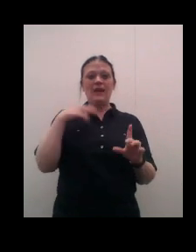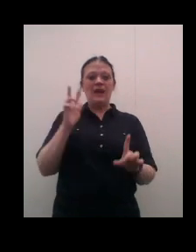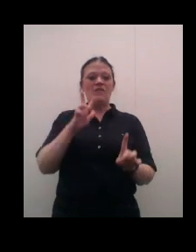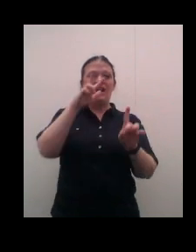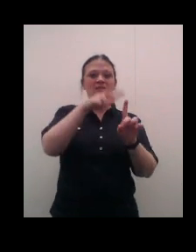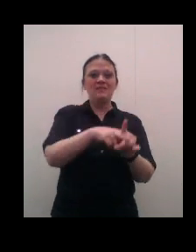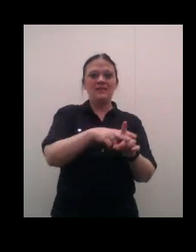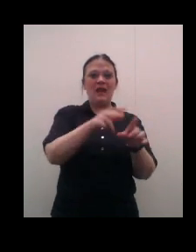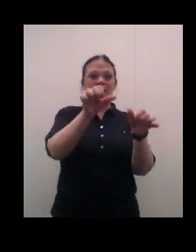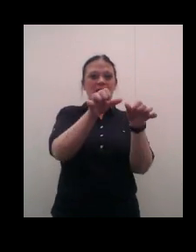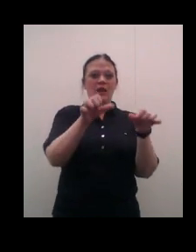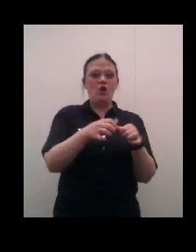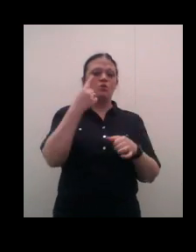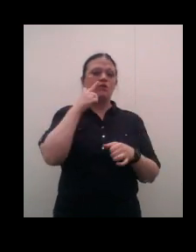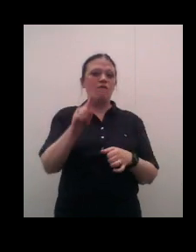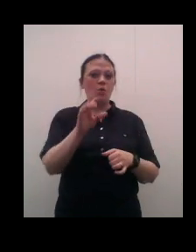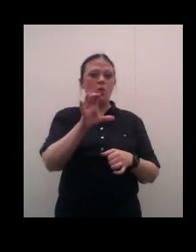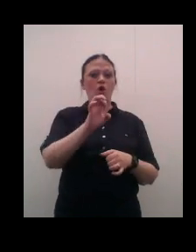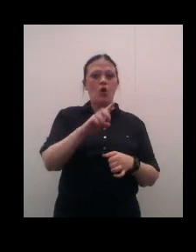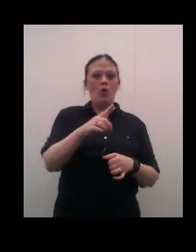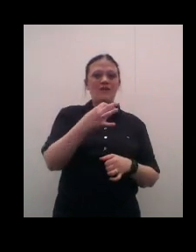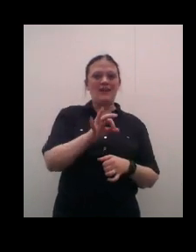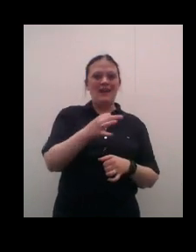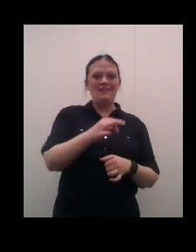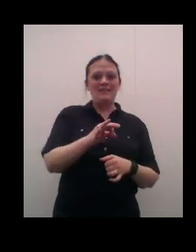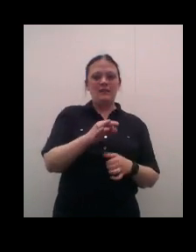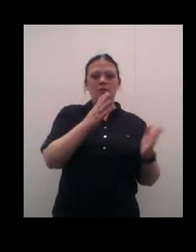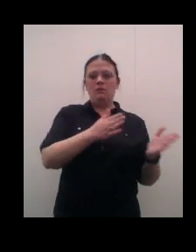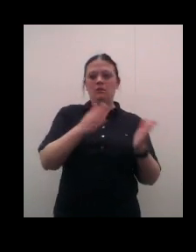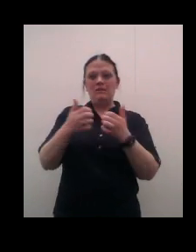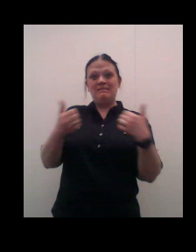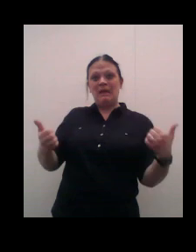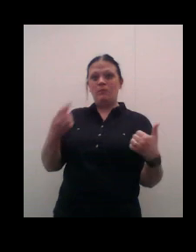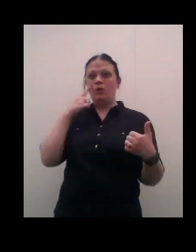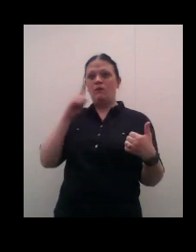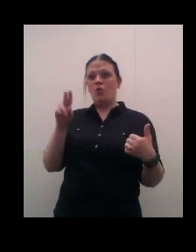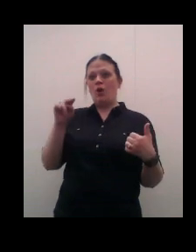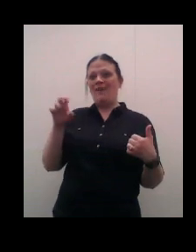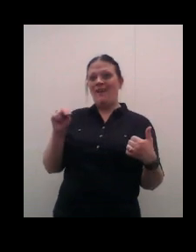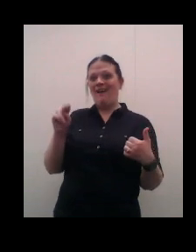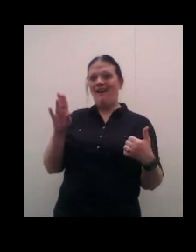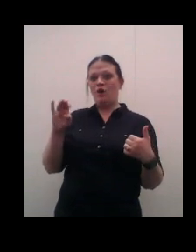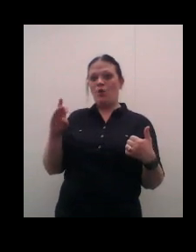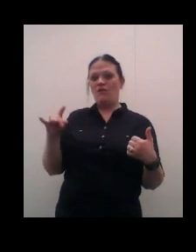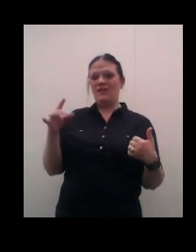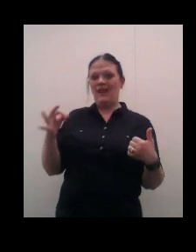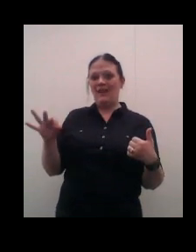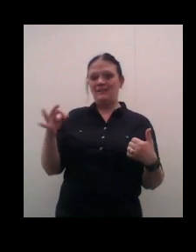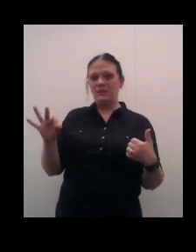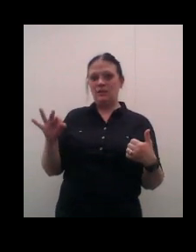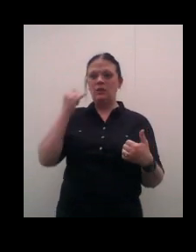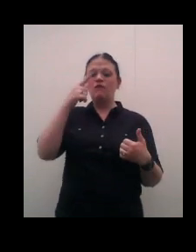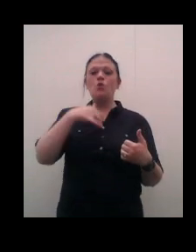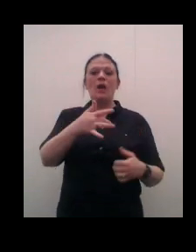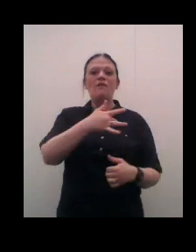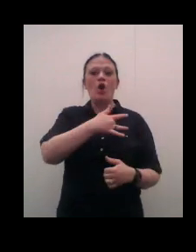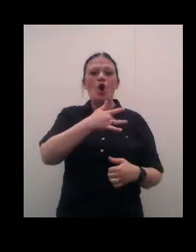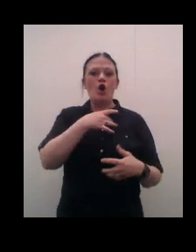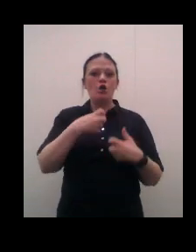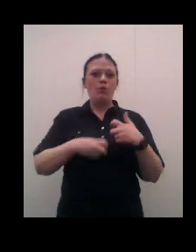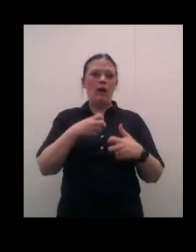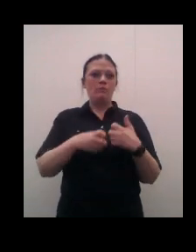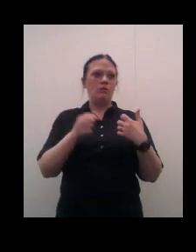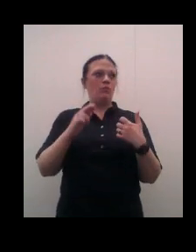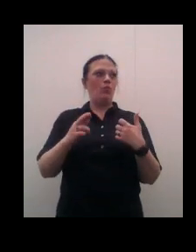for COVID-19 and non-COVID patients. So if you get in there, you're going in there for a heart condition, or